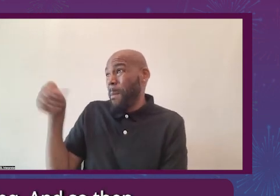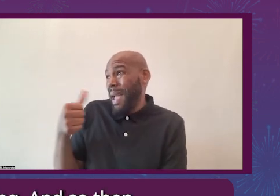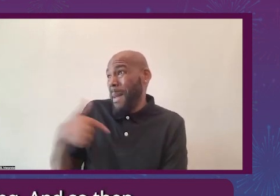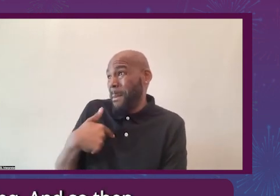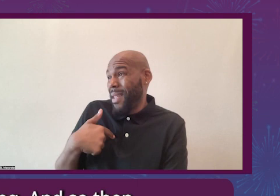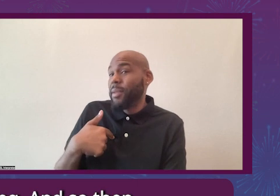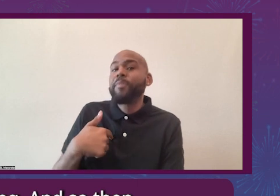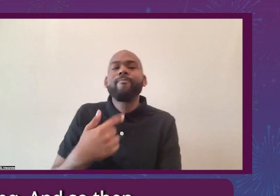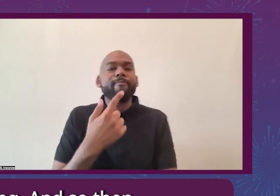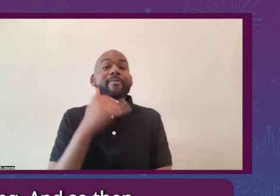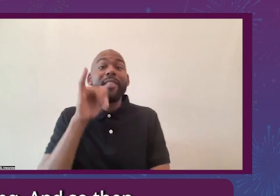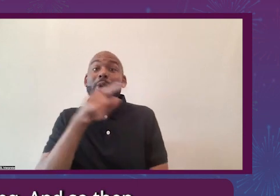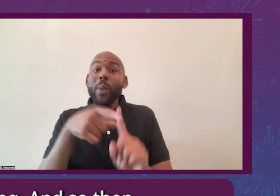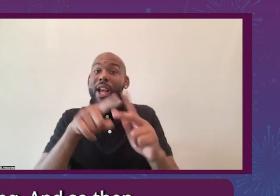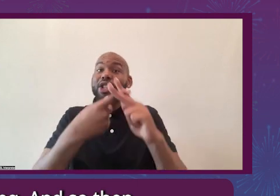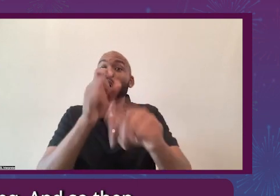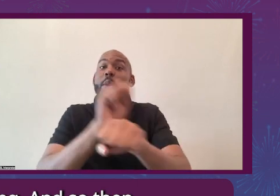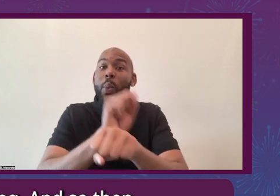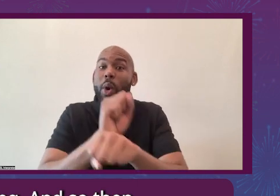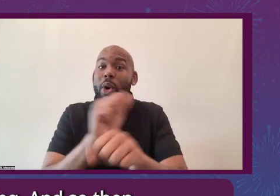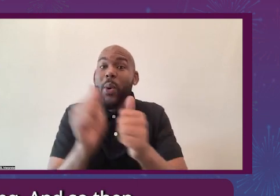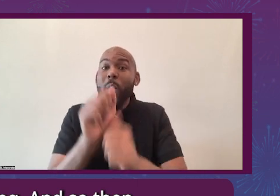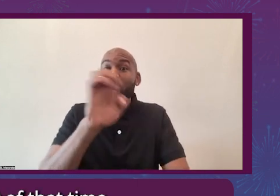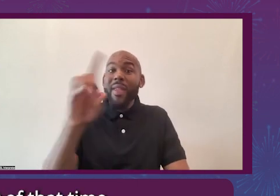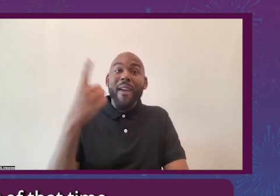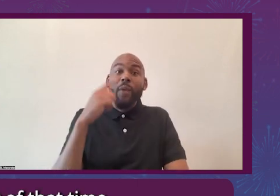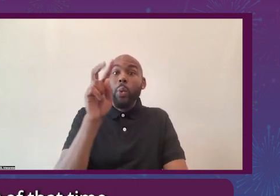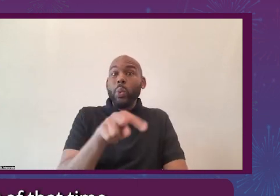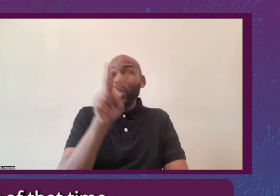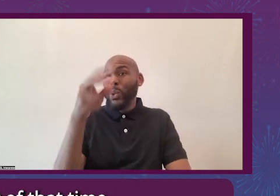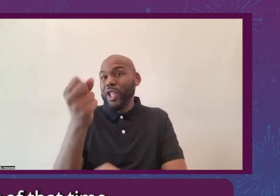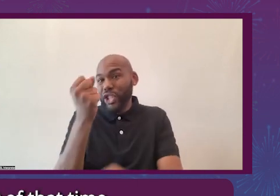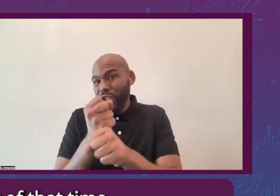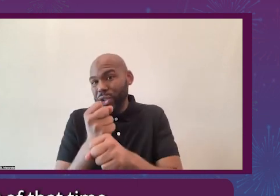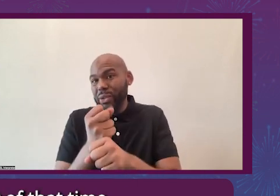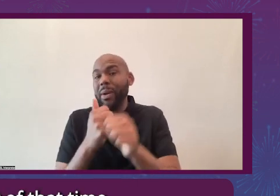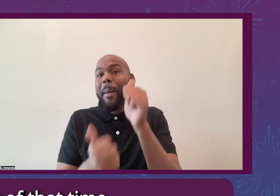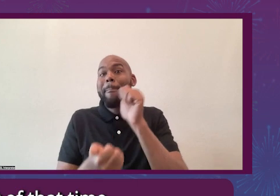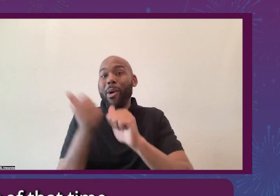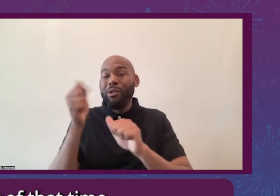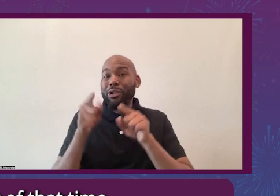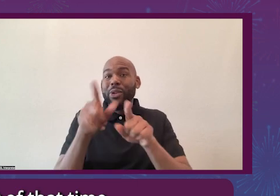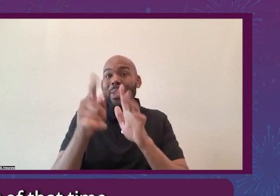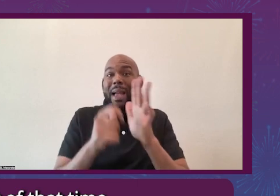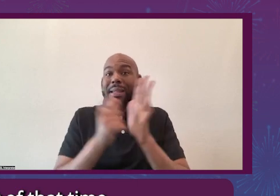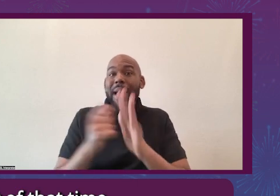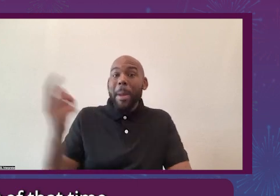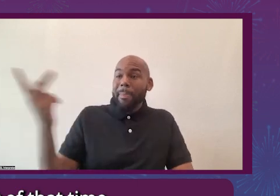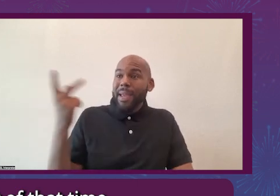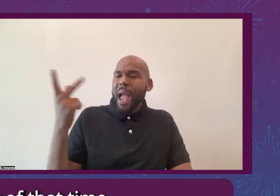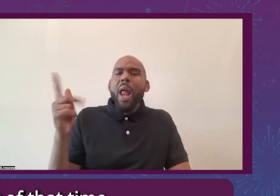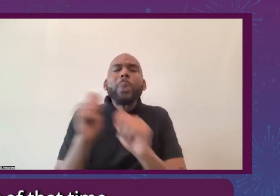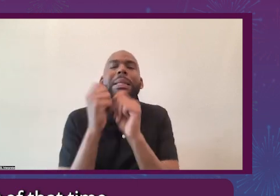pay me something. And so then that's when I started working. And I worked with Ed for 22 years. And most